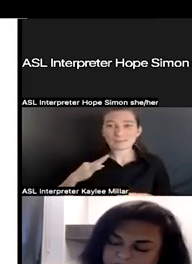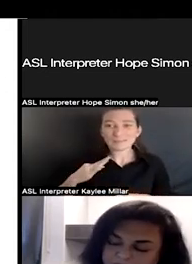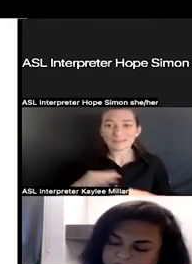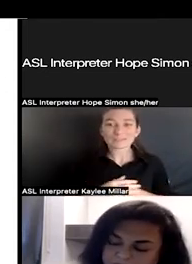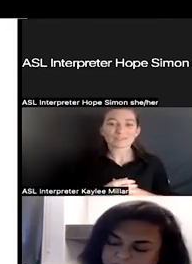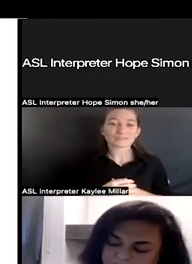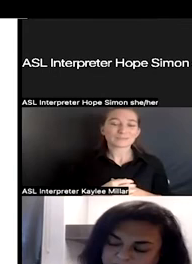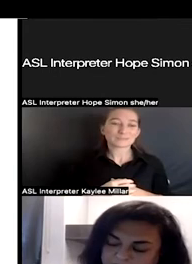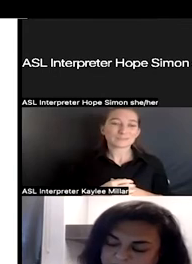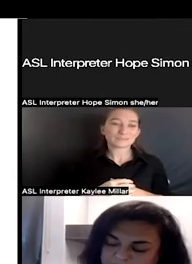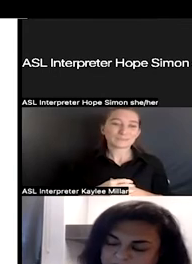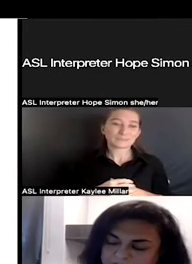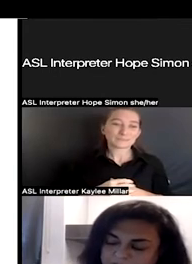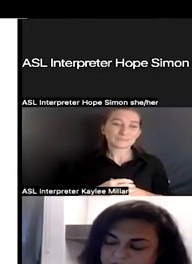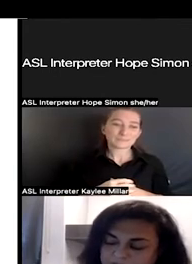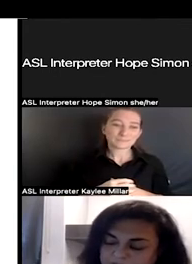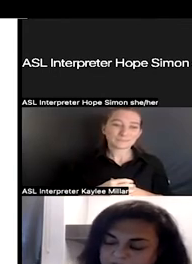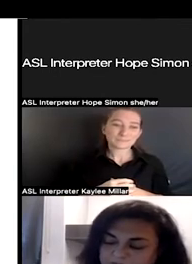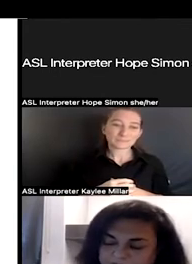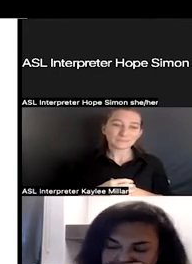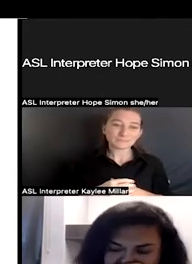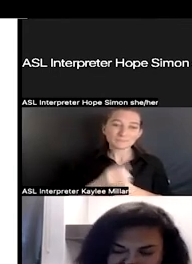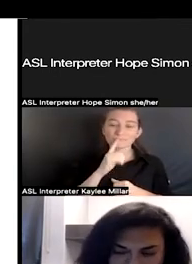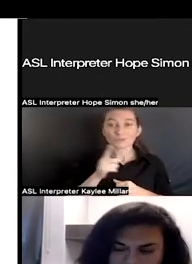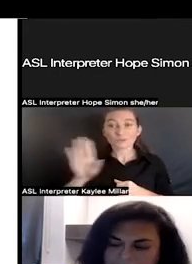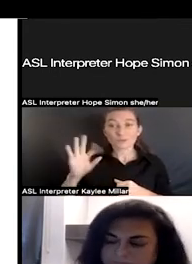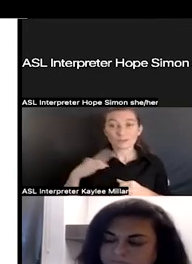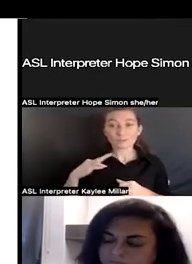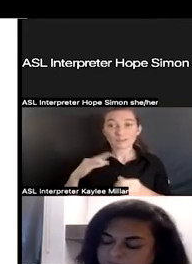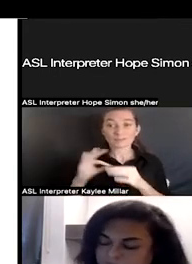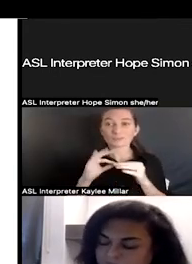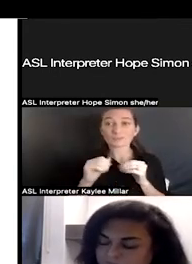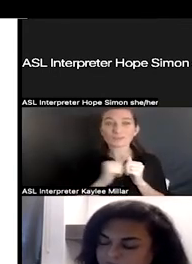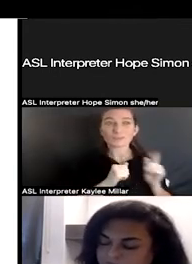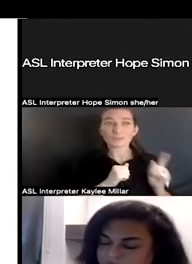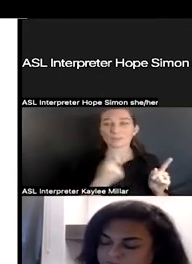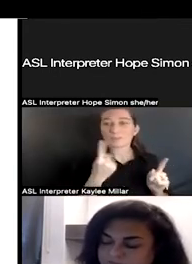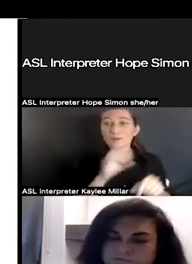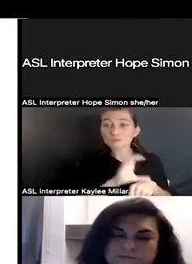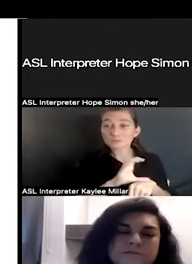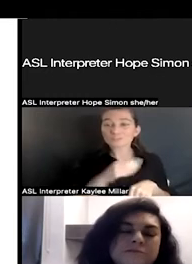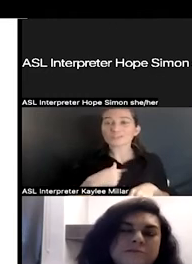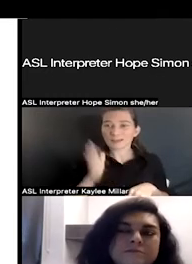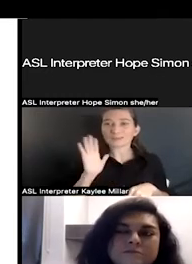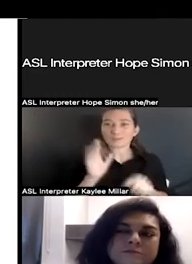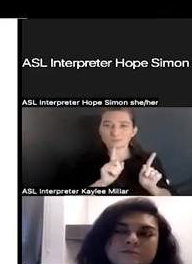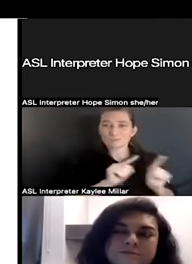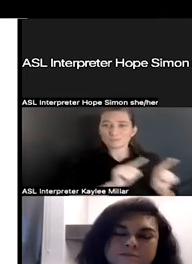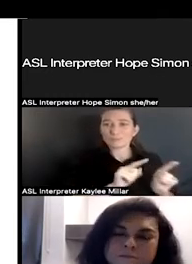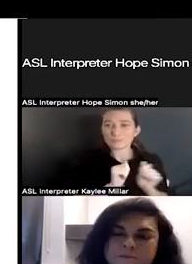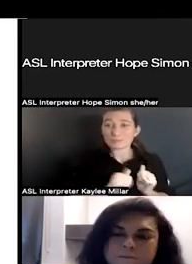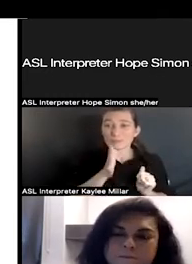is associated with a church that I went to with my grandmother growing up in San Diego all the time. So,